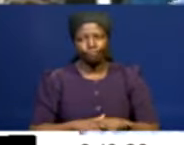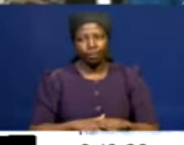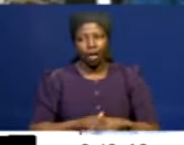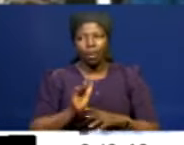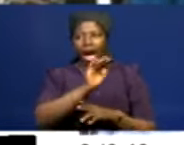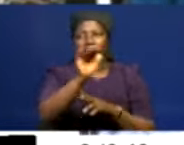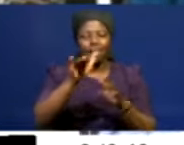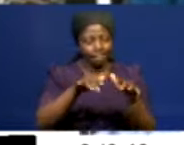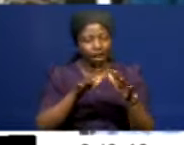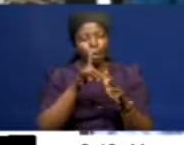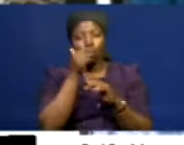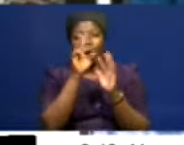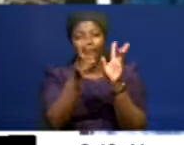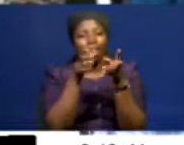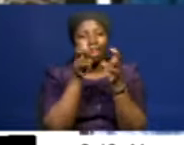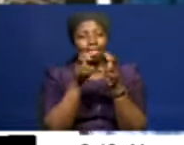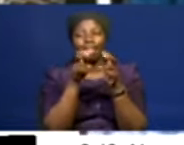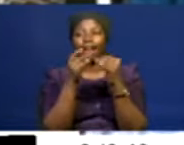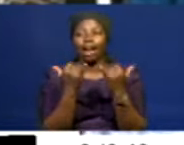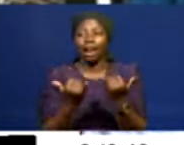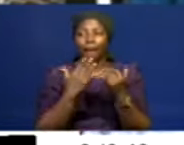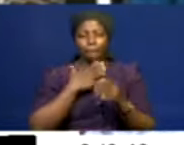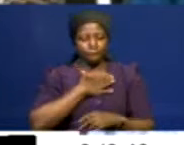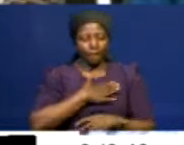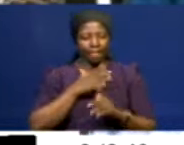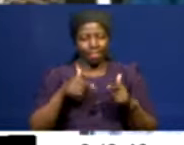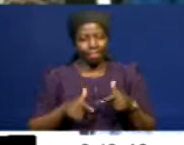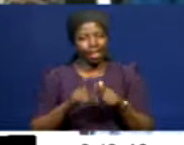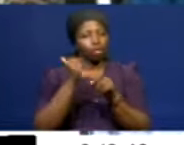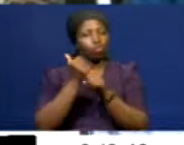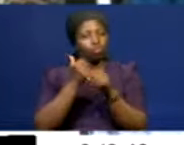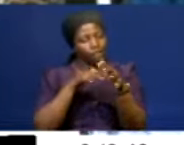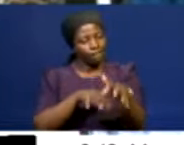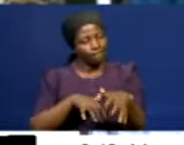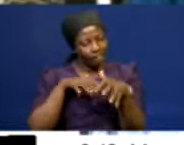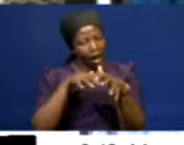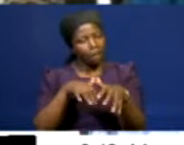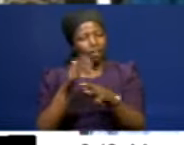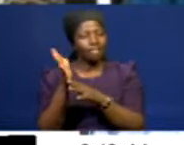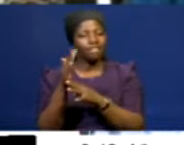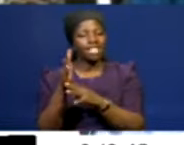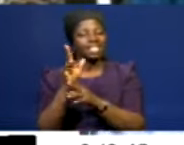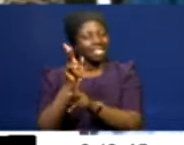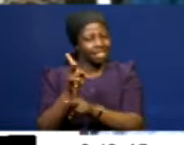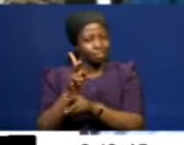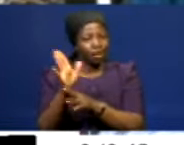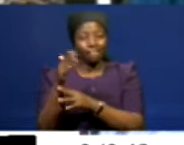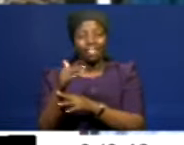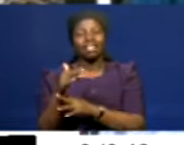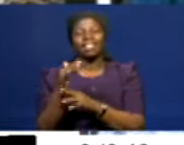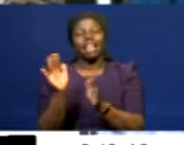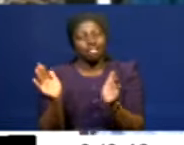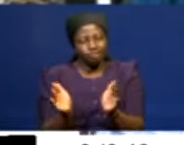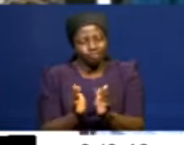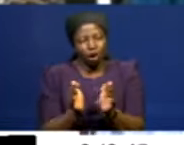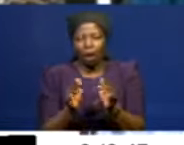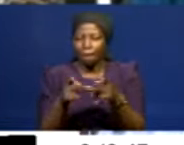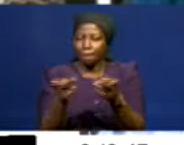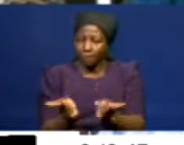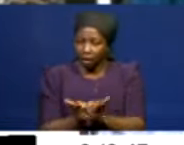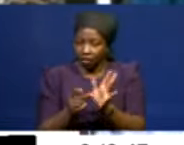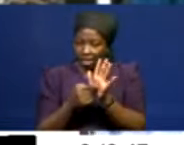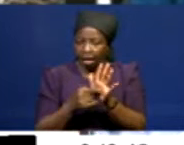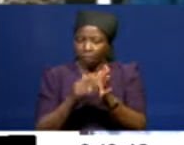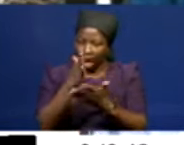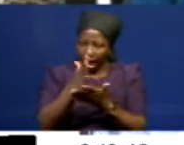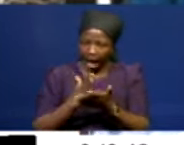probably are listening to this, let us go to fish farming. A small place like half an acre, you can do a number of